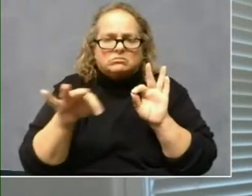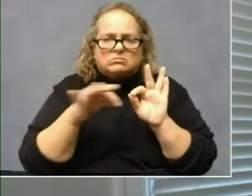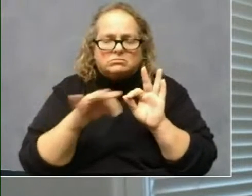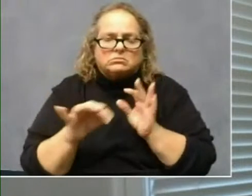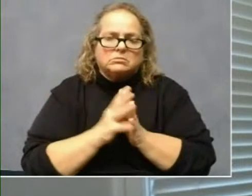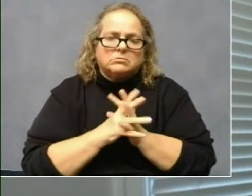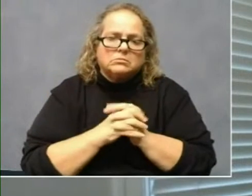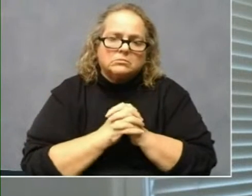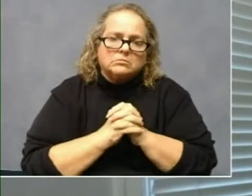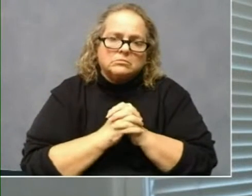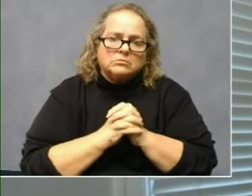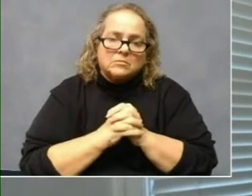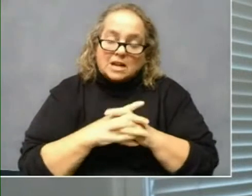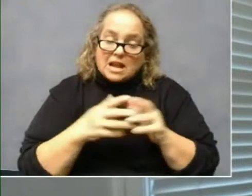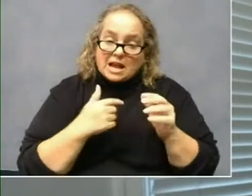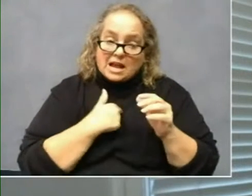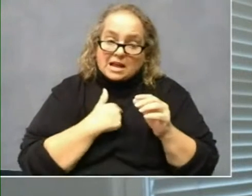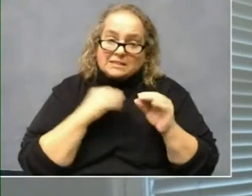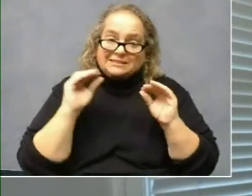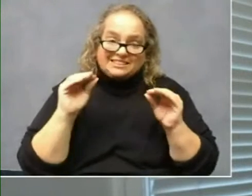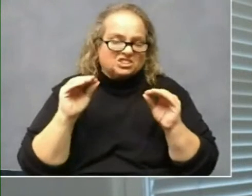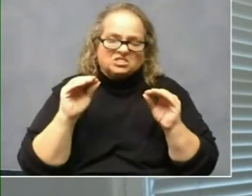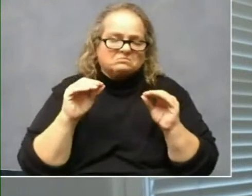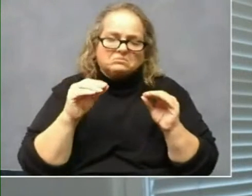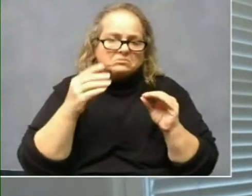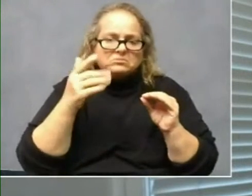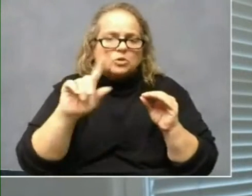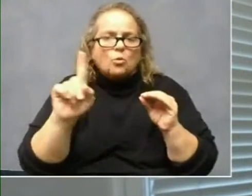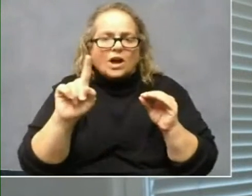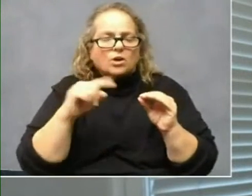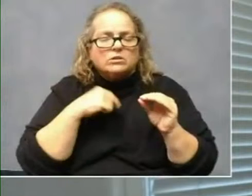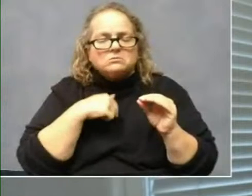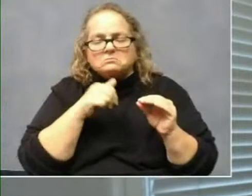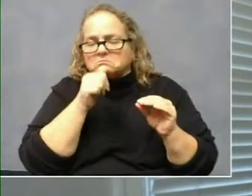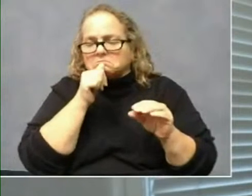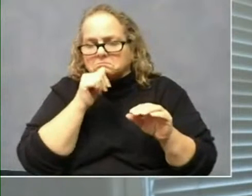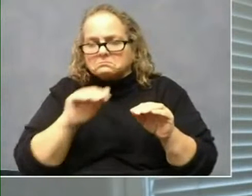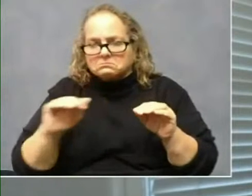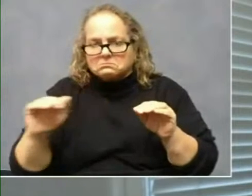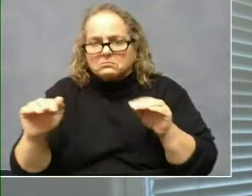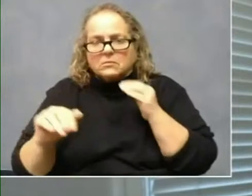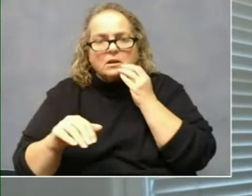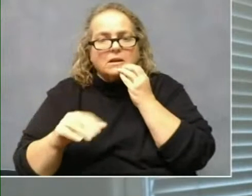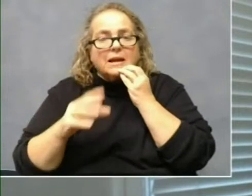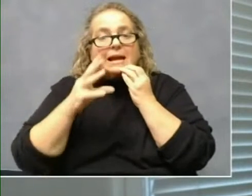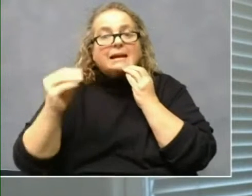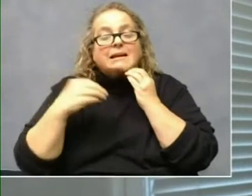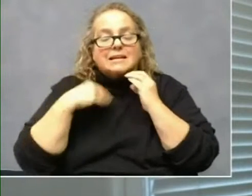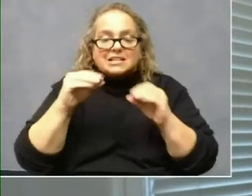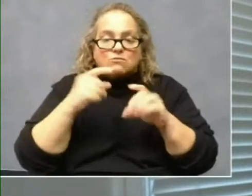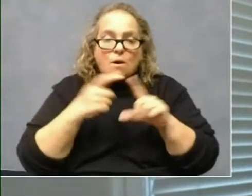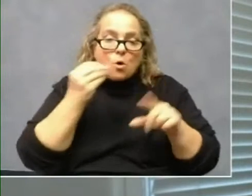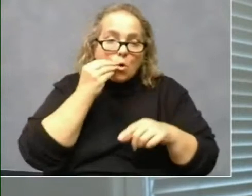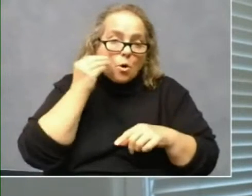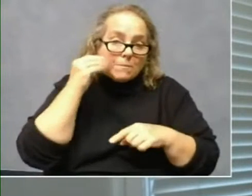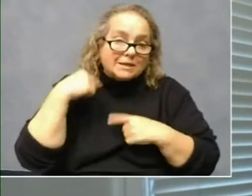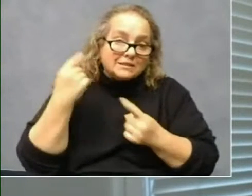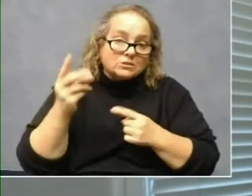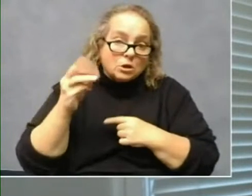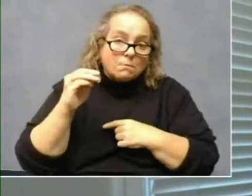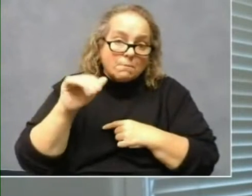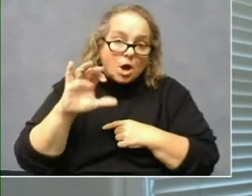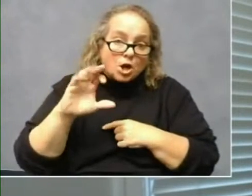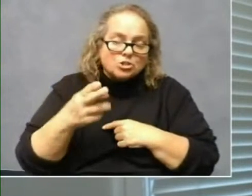I teach, and I won't say where, and they've been teaching from home since March. It has been frustrating for me to have